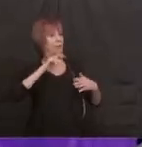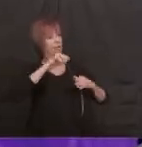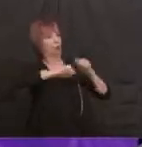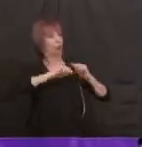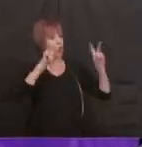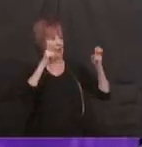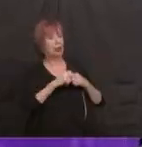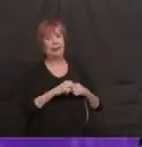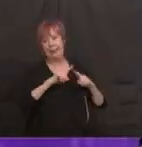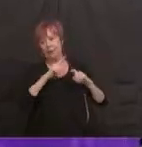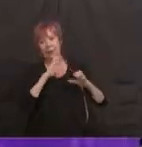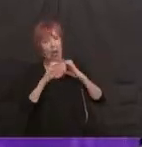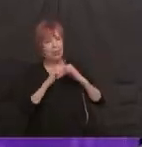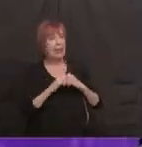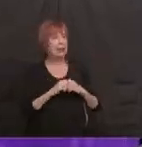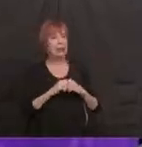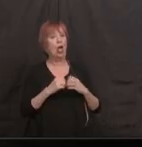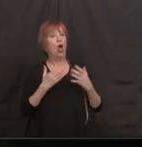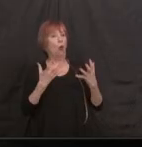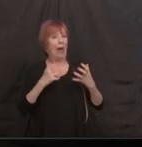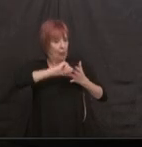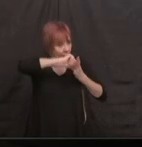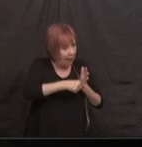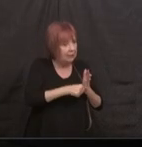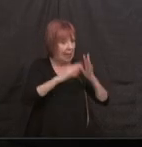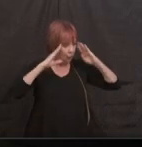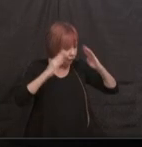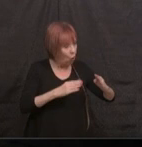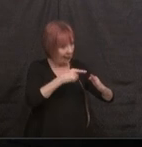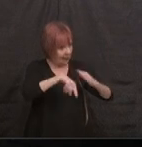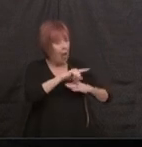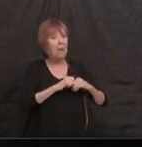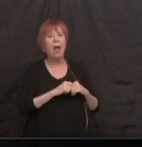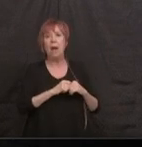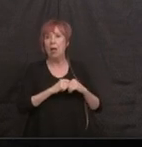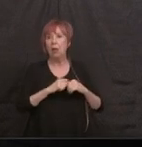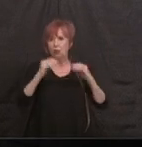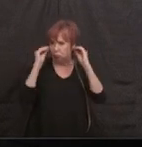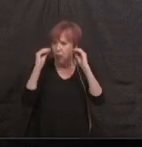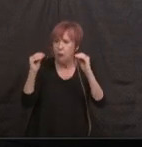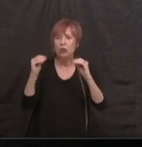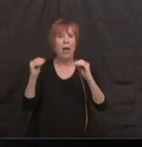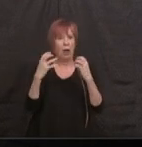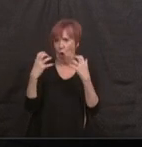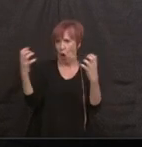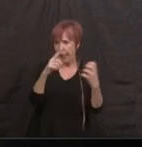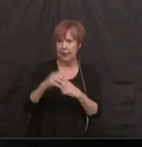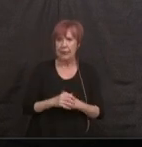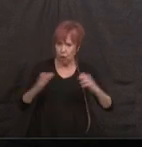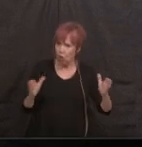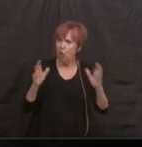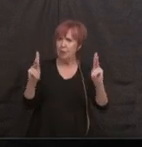conversations, causing to highlight them, educating audiences, mobilizing people to act. So do